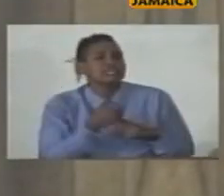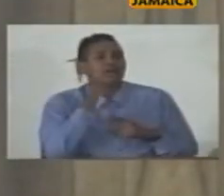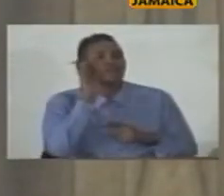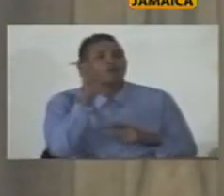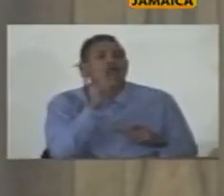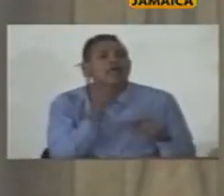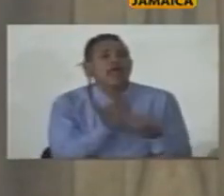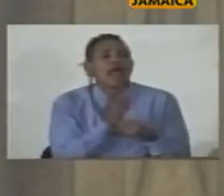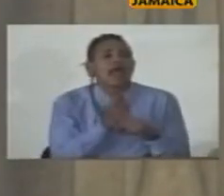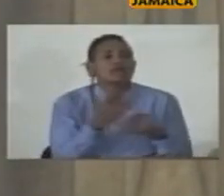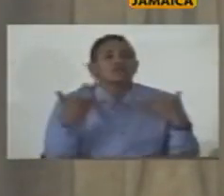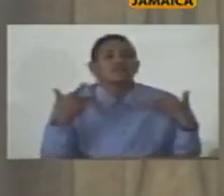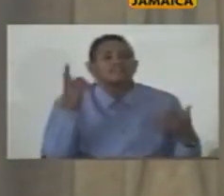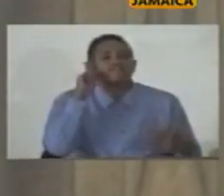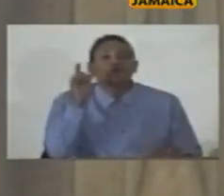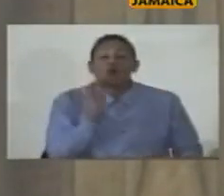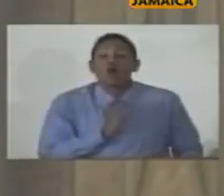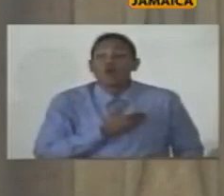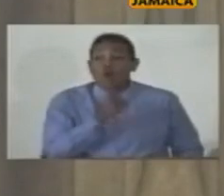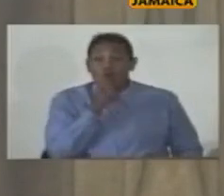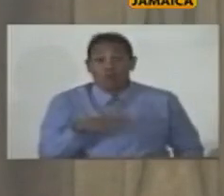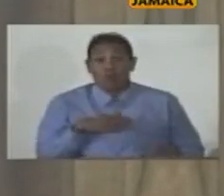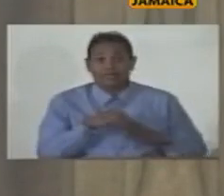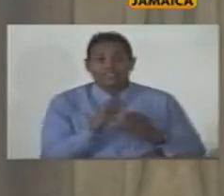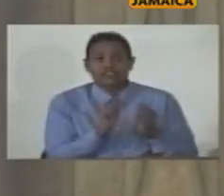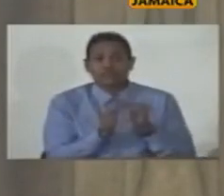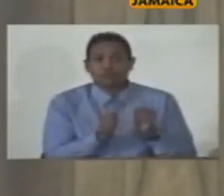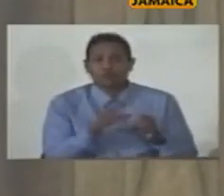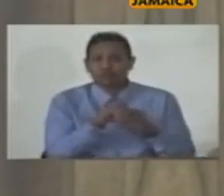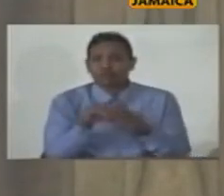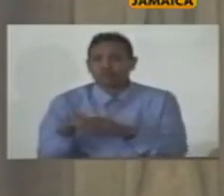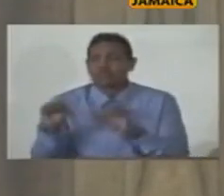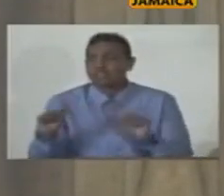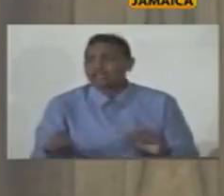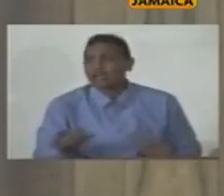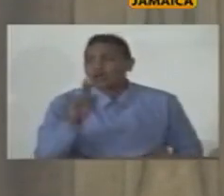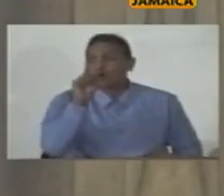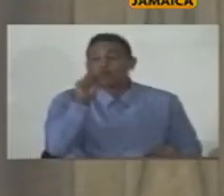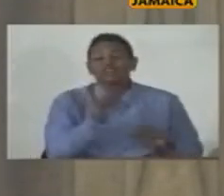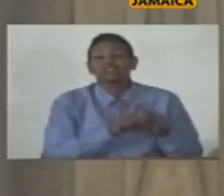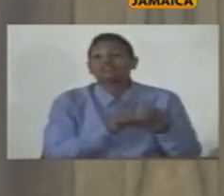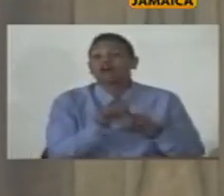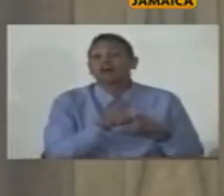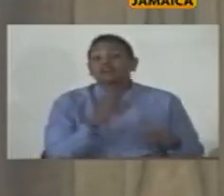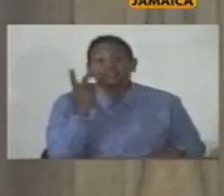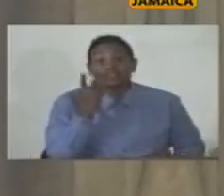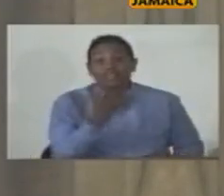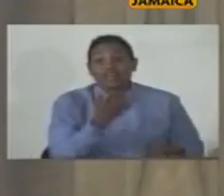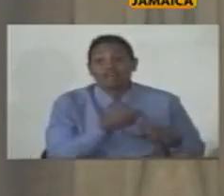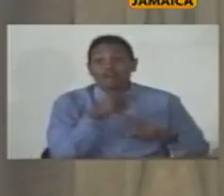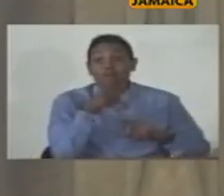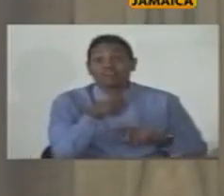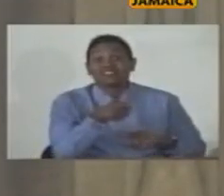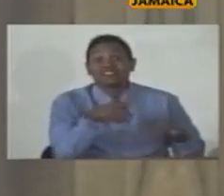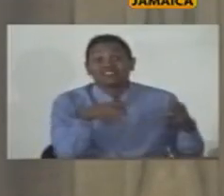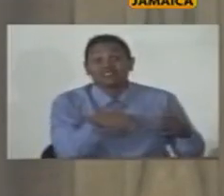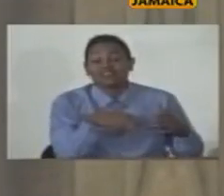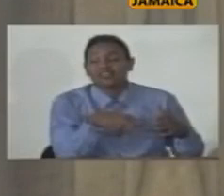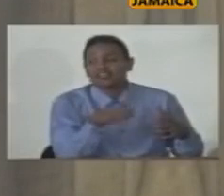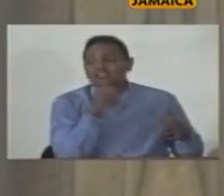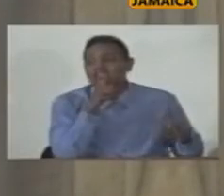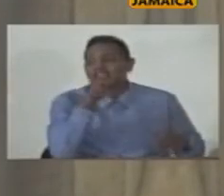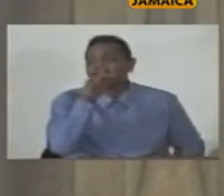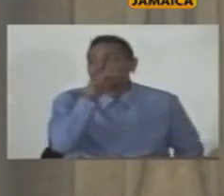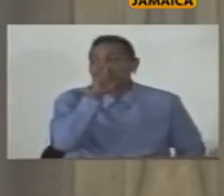annual event for our women in sports. One shining star from this league, Kerry